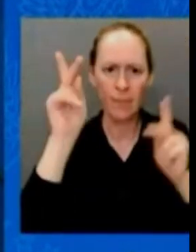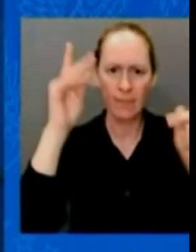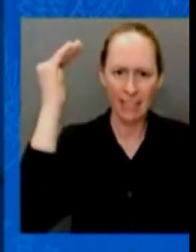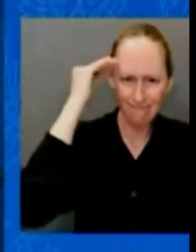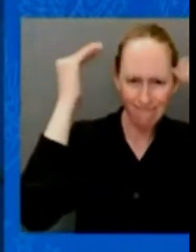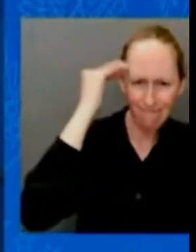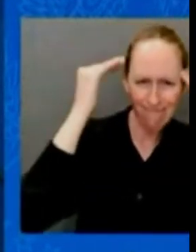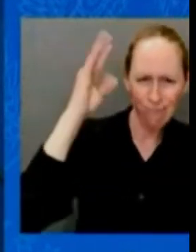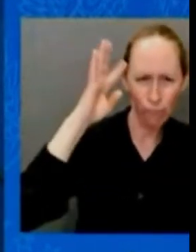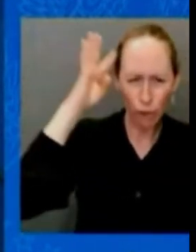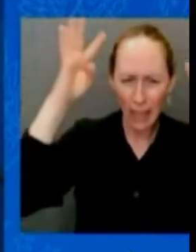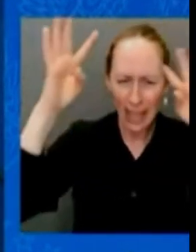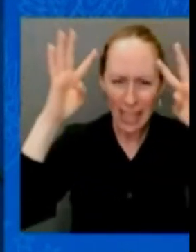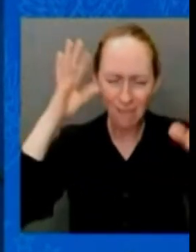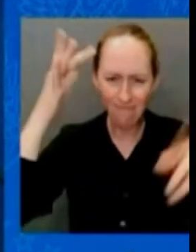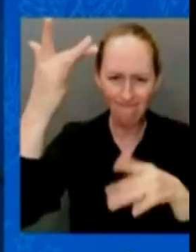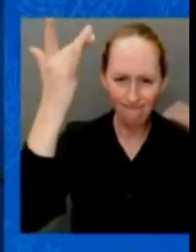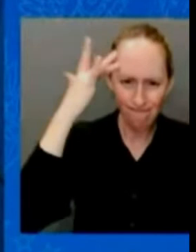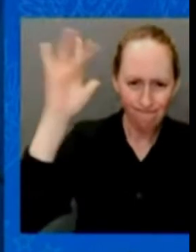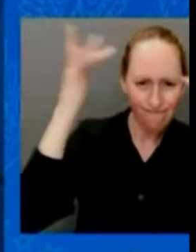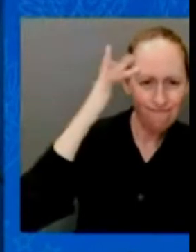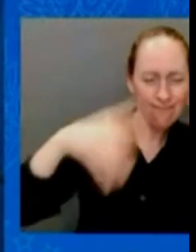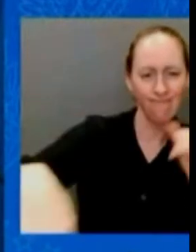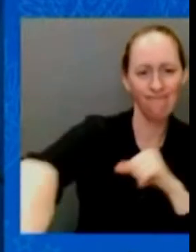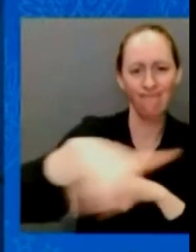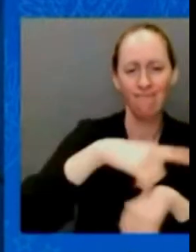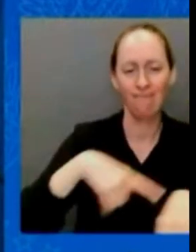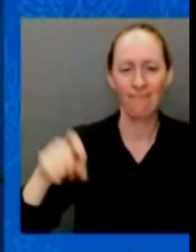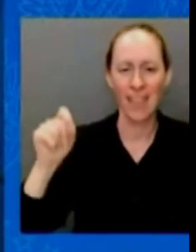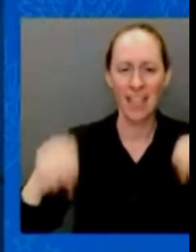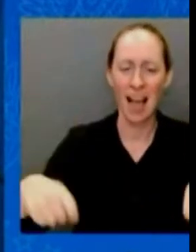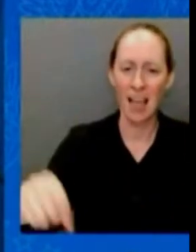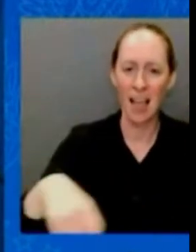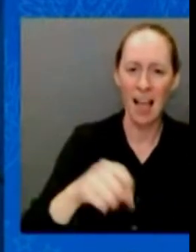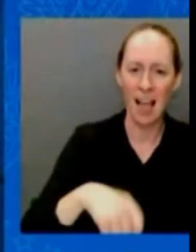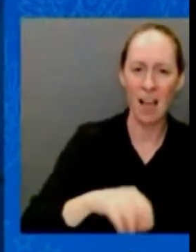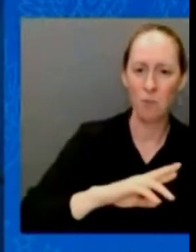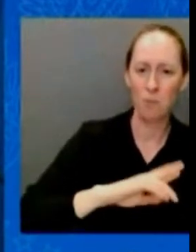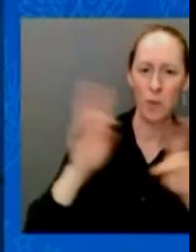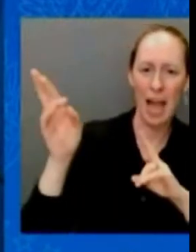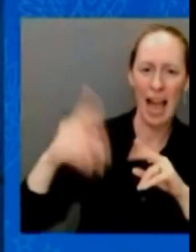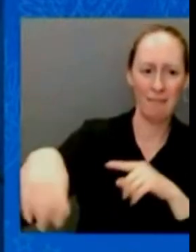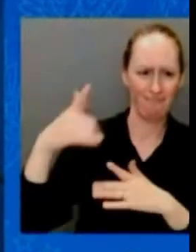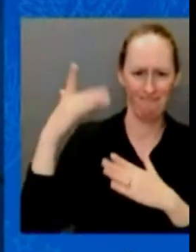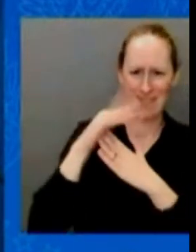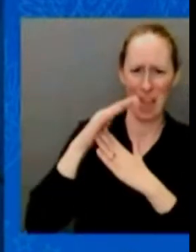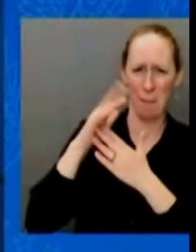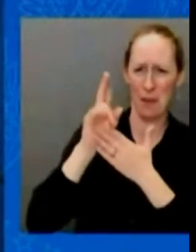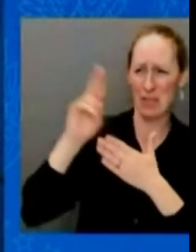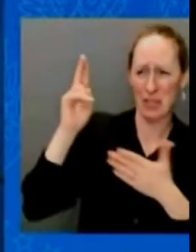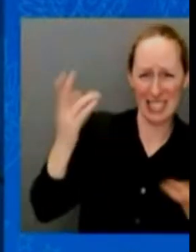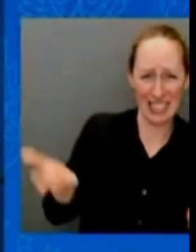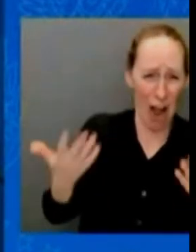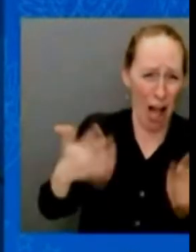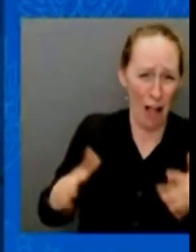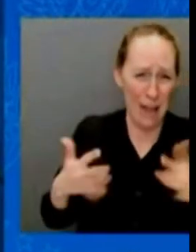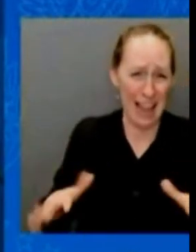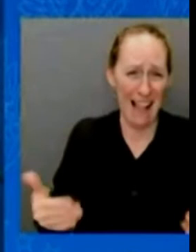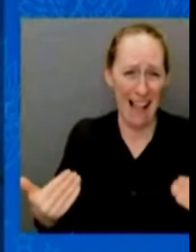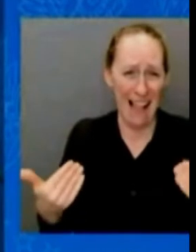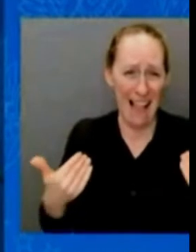here, the people who are being educated in world-class universities." And I know that working together, our Green Chips Bill, which puts an emphasis